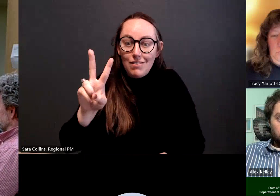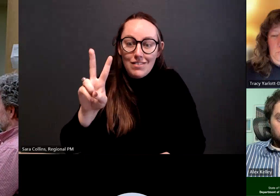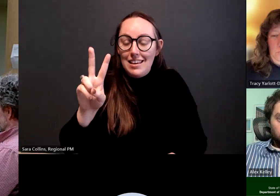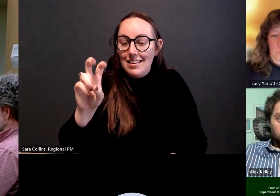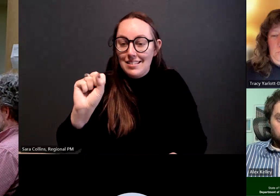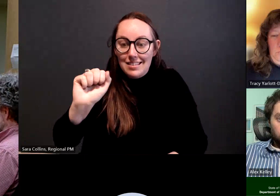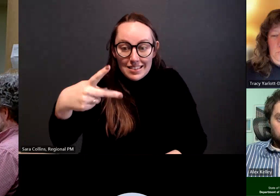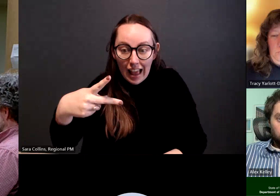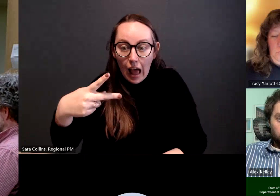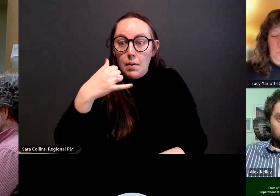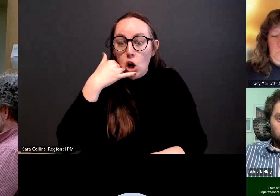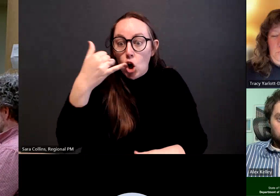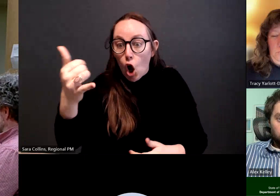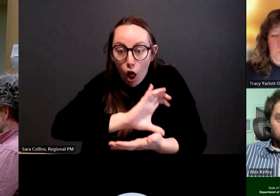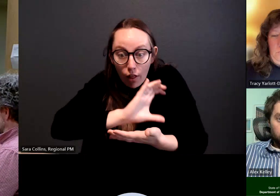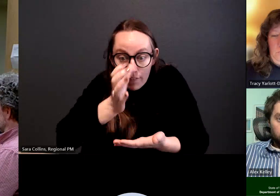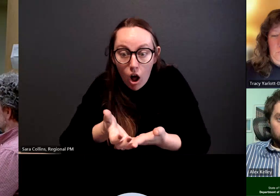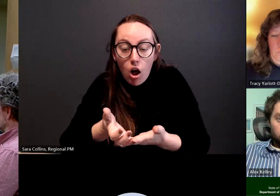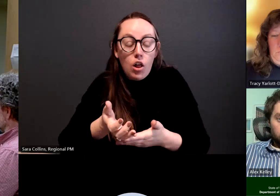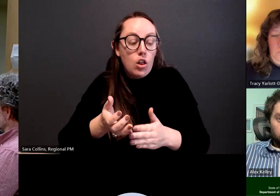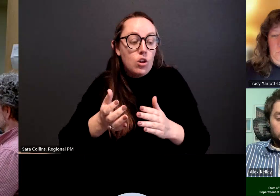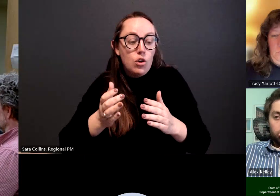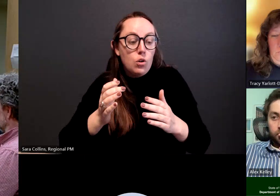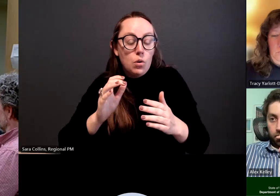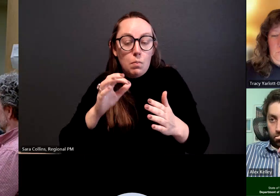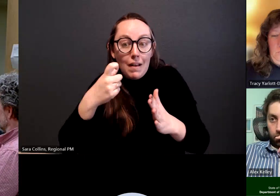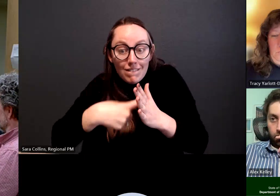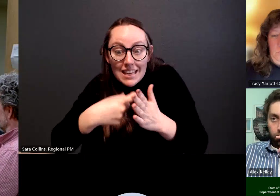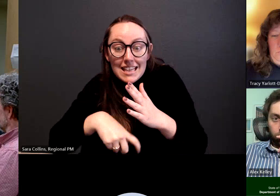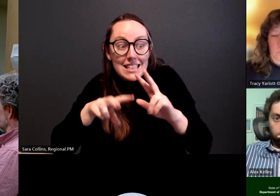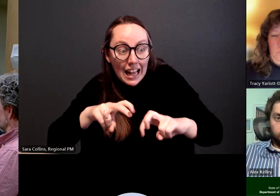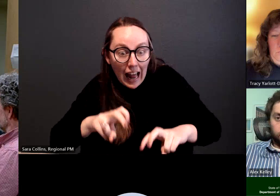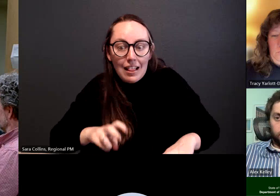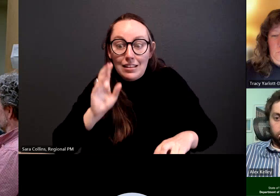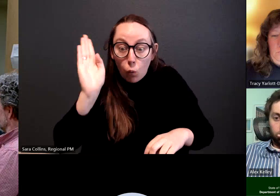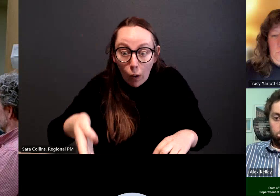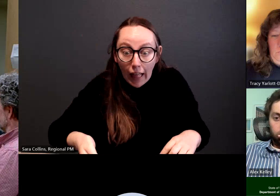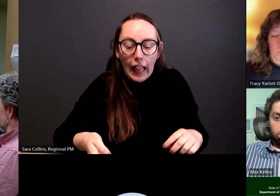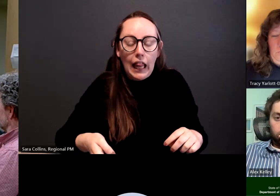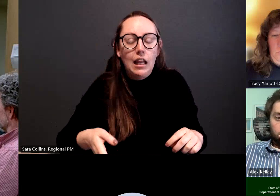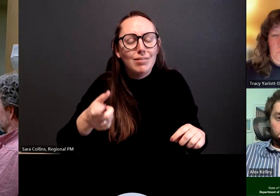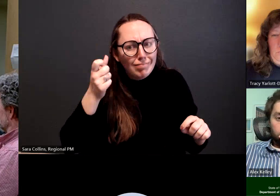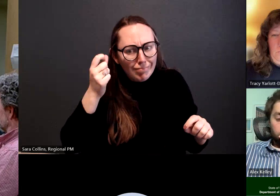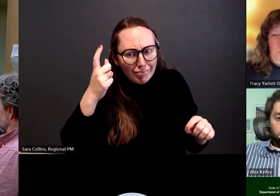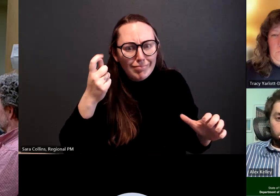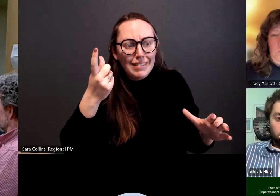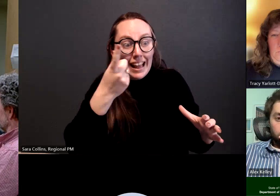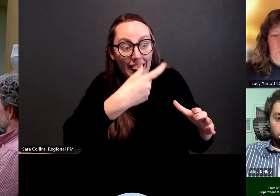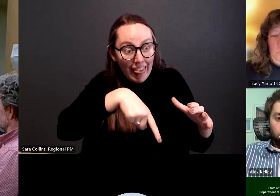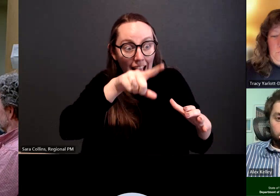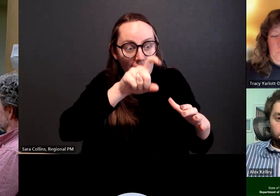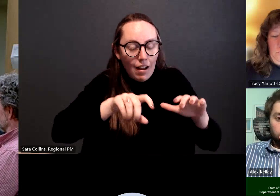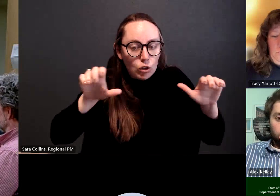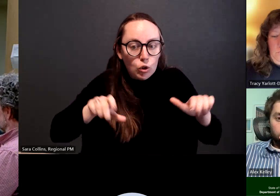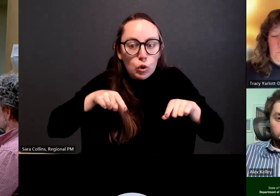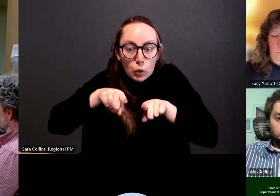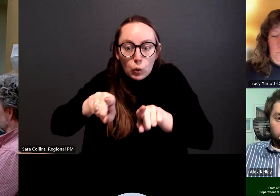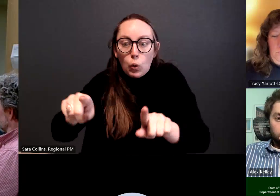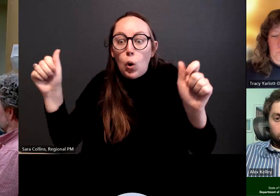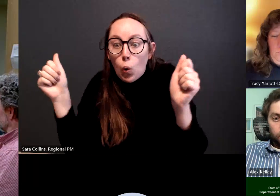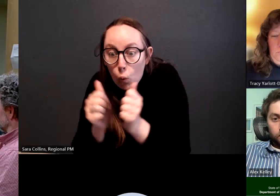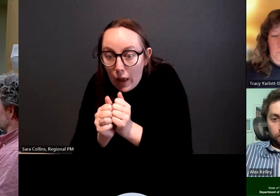volume fees analysis. And they really need to do it coupled with this. It's another reason to